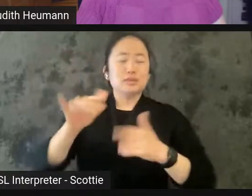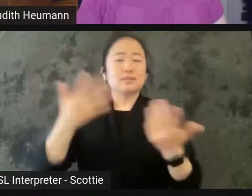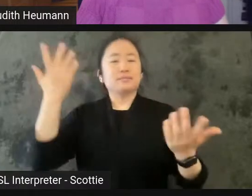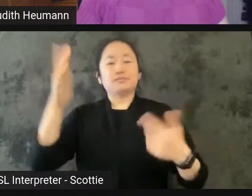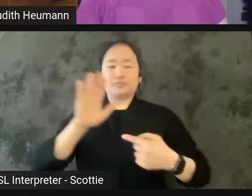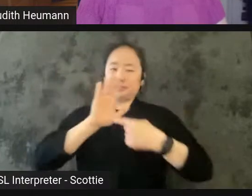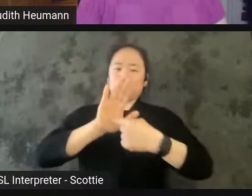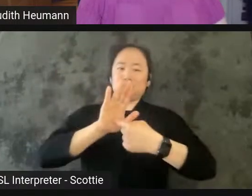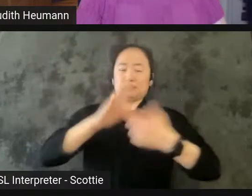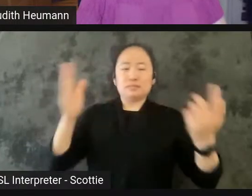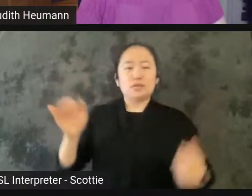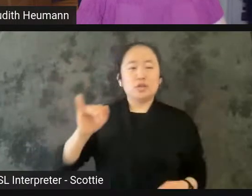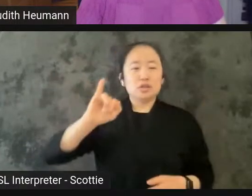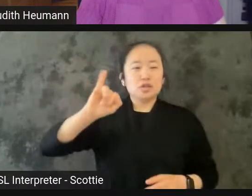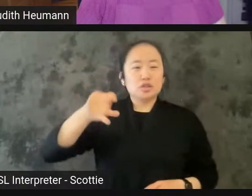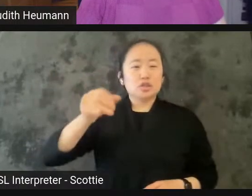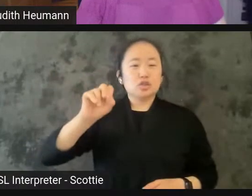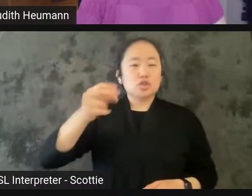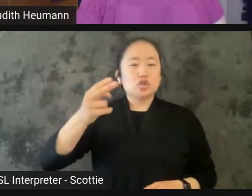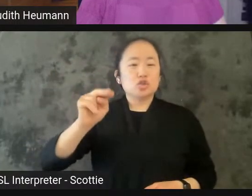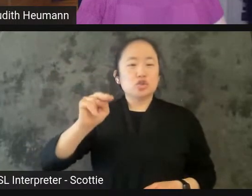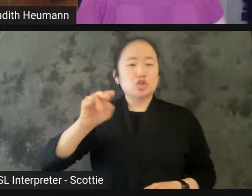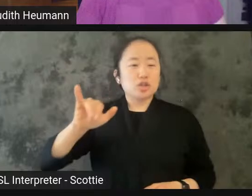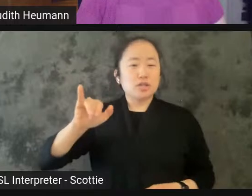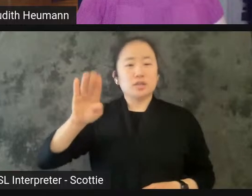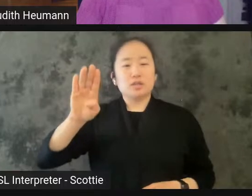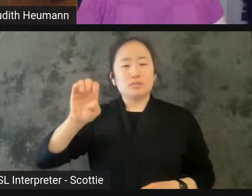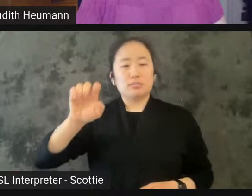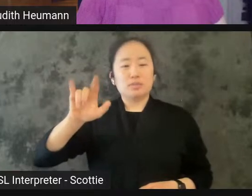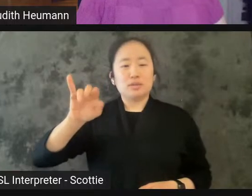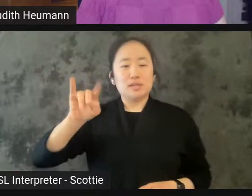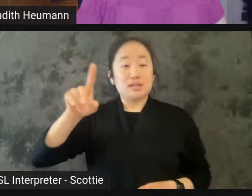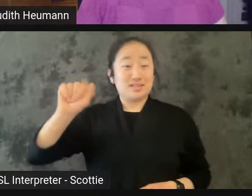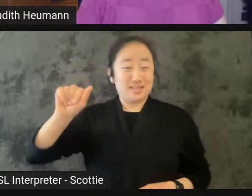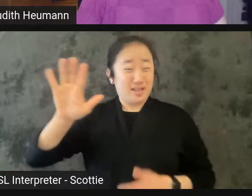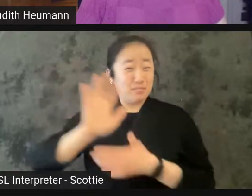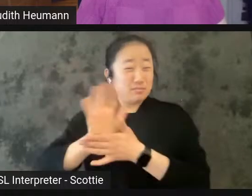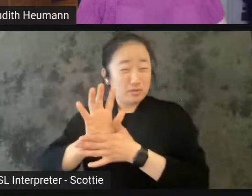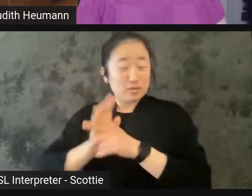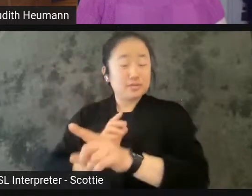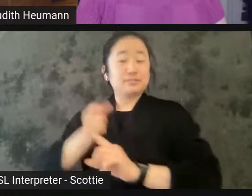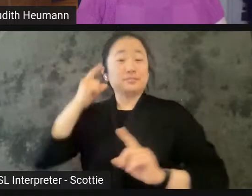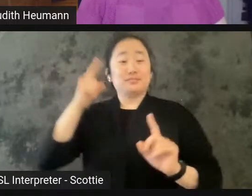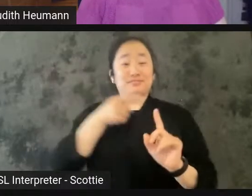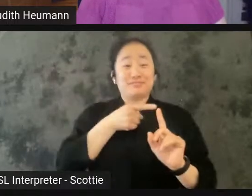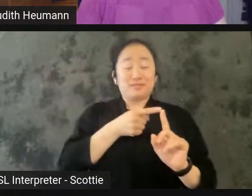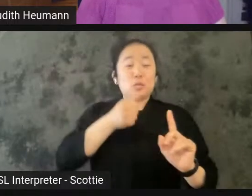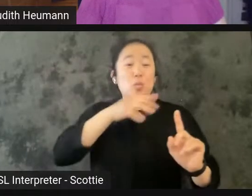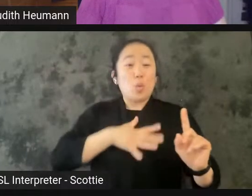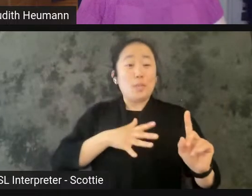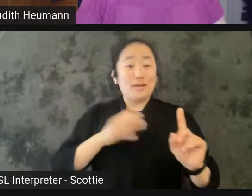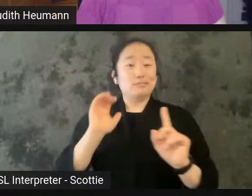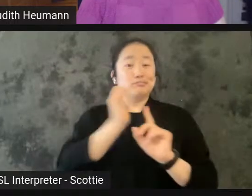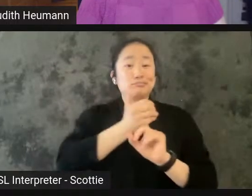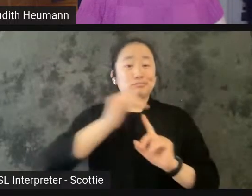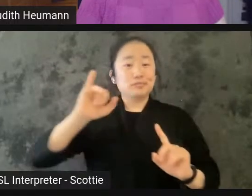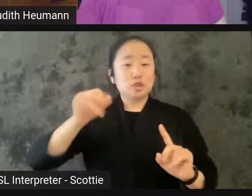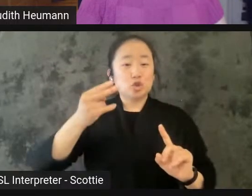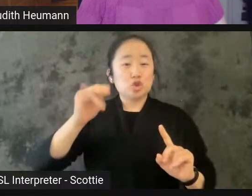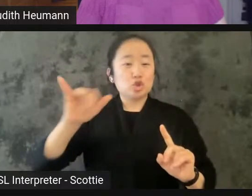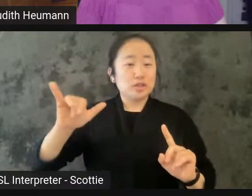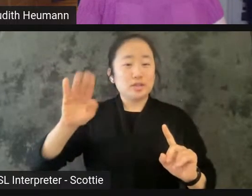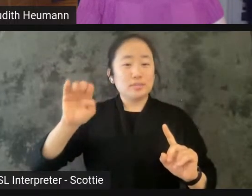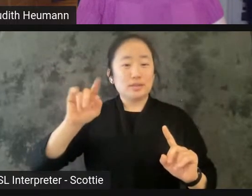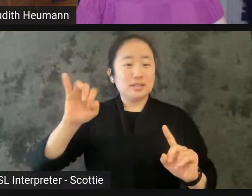Johnny Belinda. The woman who played Johnny Belinda was not deaf, and that's another very big